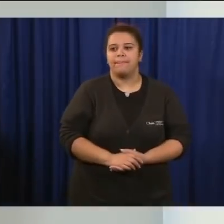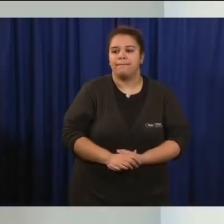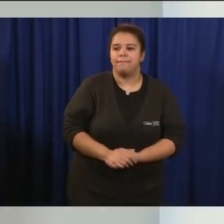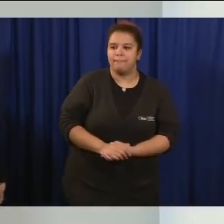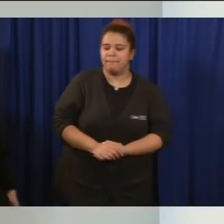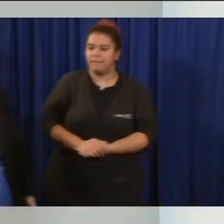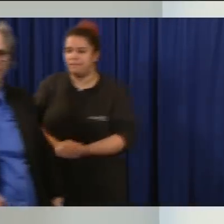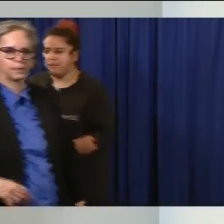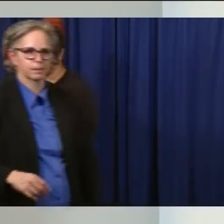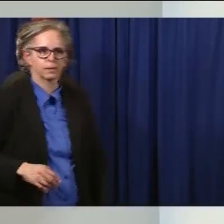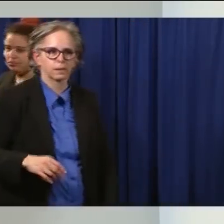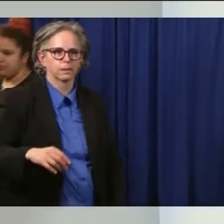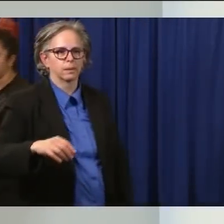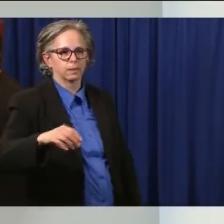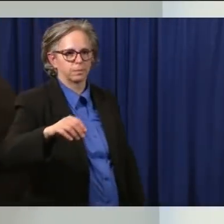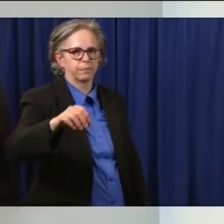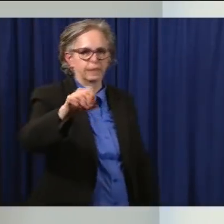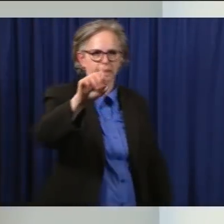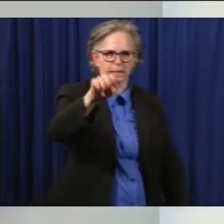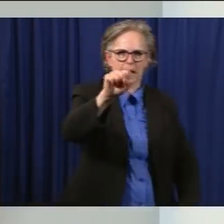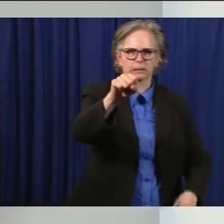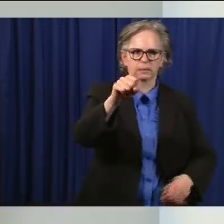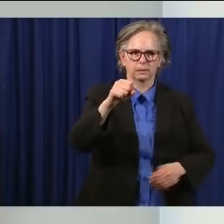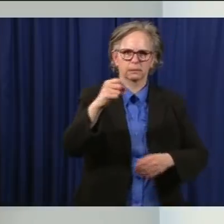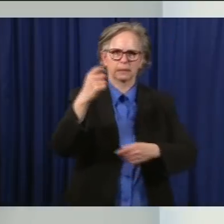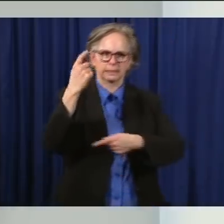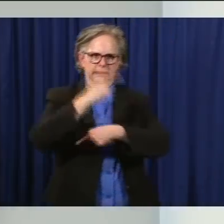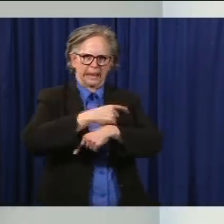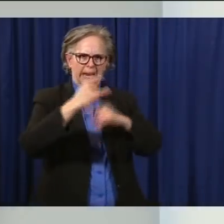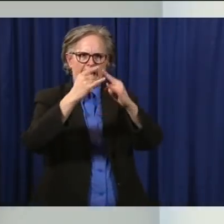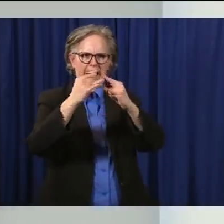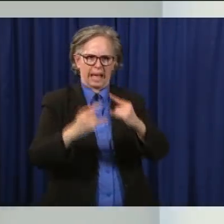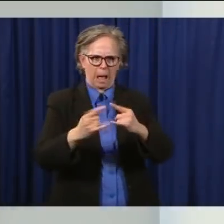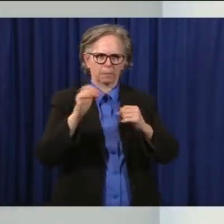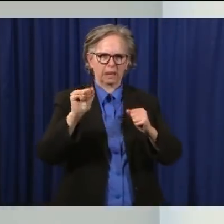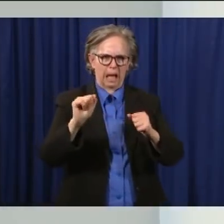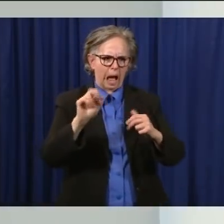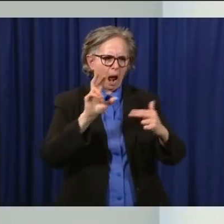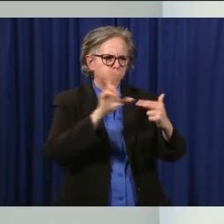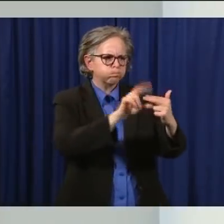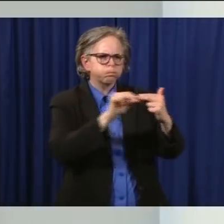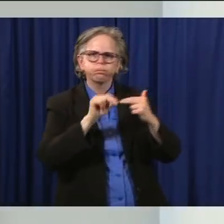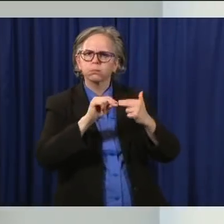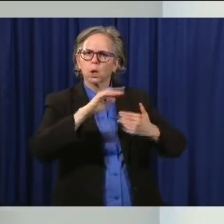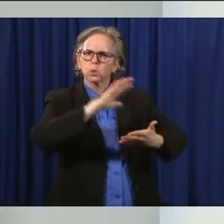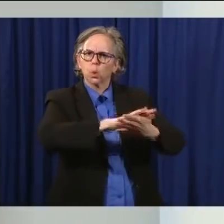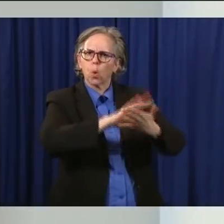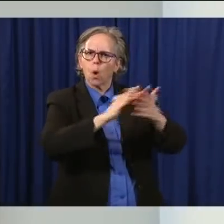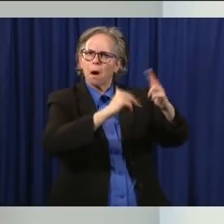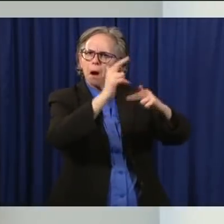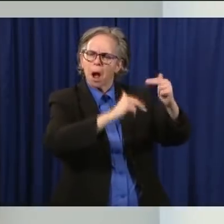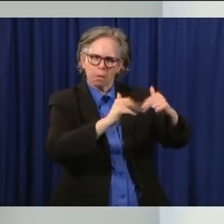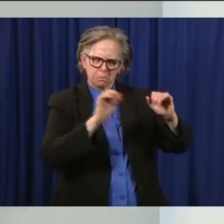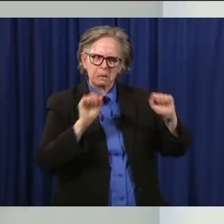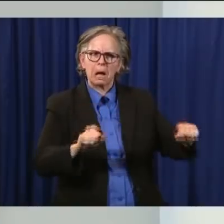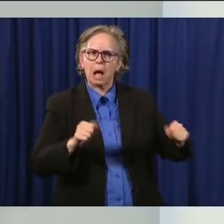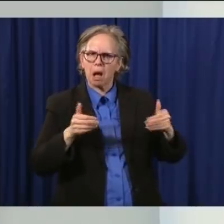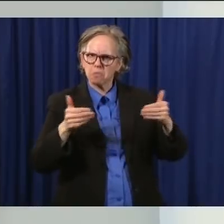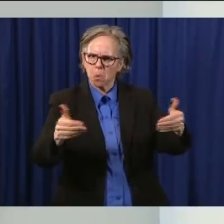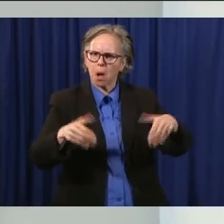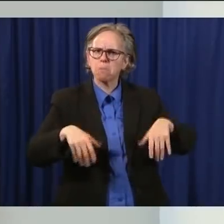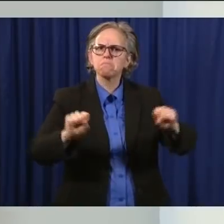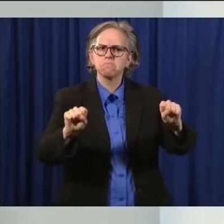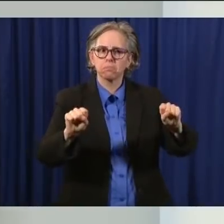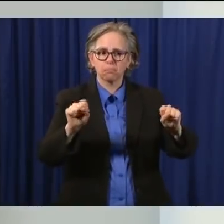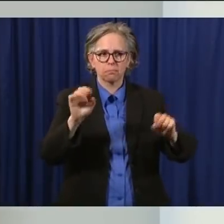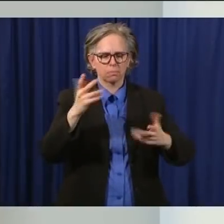Yes, they absolutely can. That has been allowed. It was part of the original exemption that a school facility can be